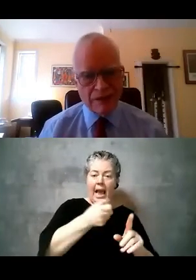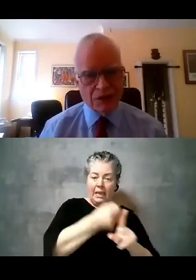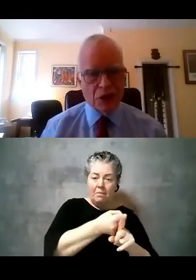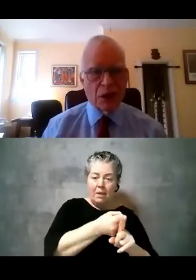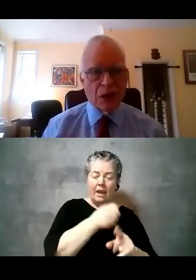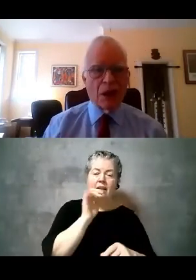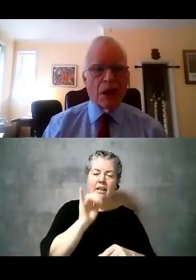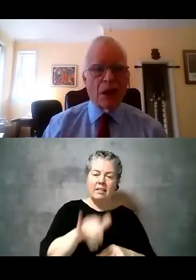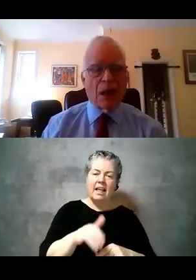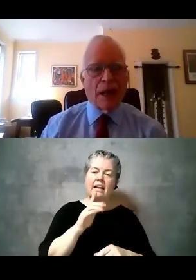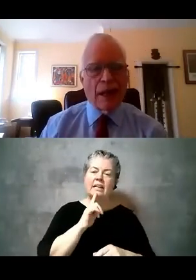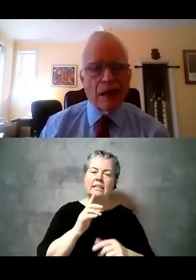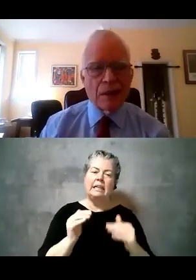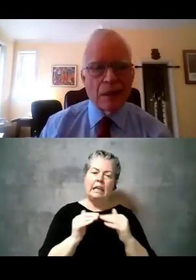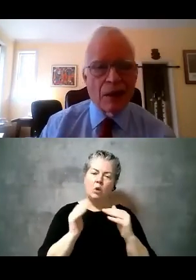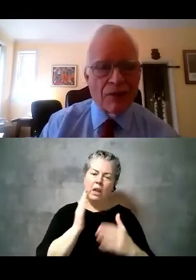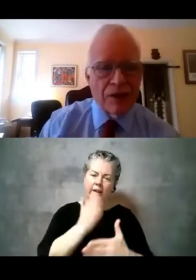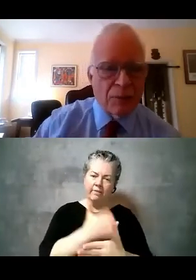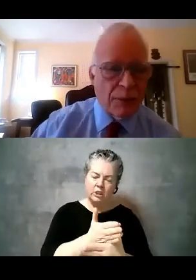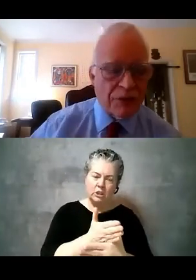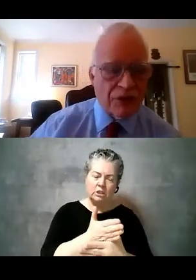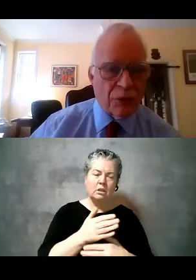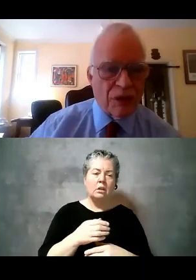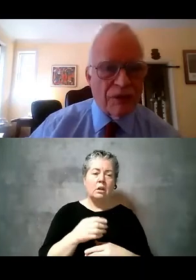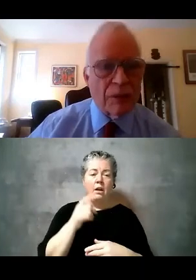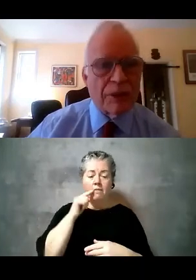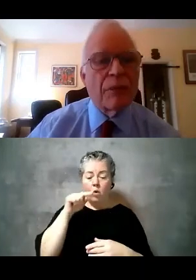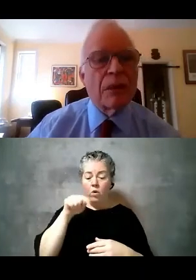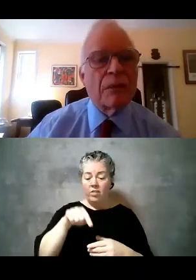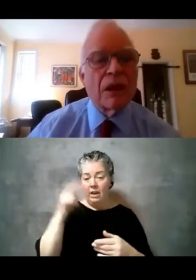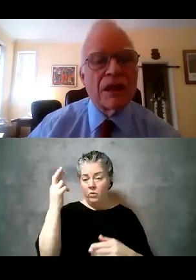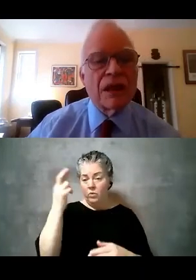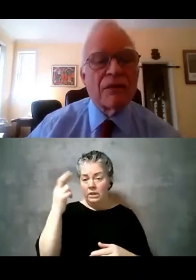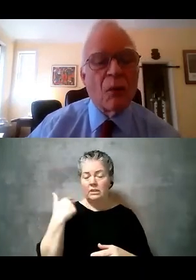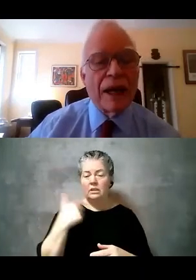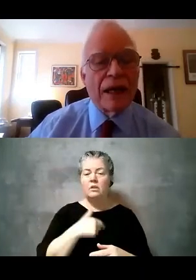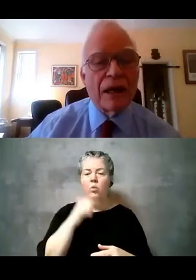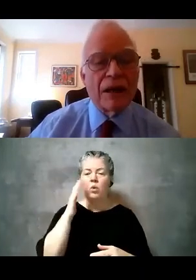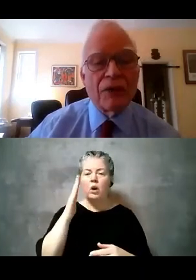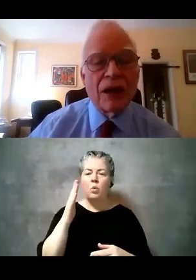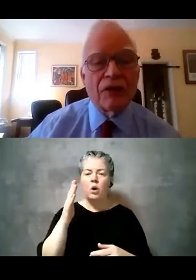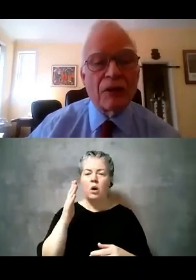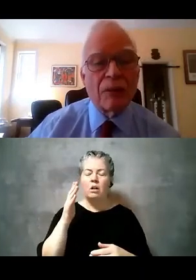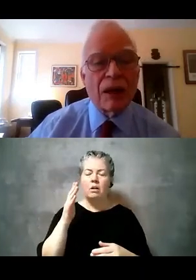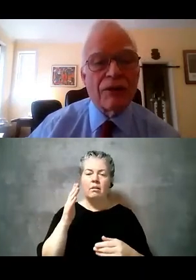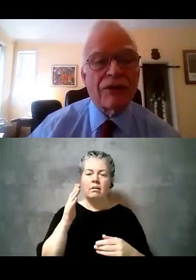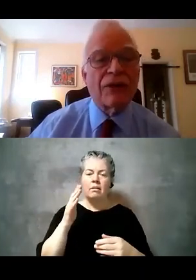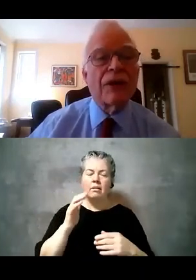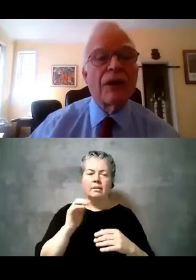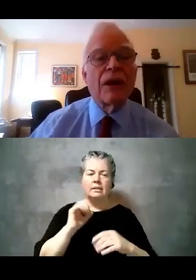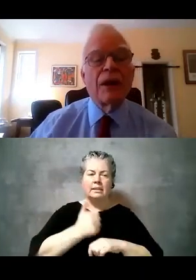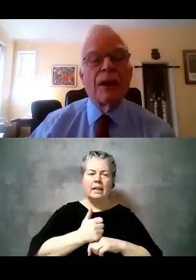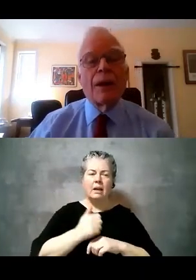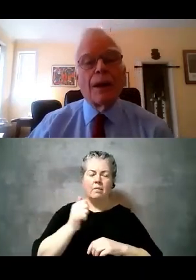equalizing intervention. And for these purposes, we're developing multi-level weighting and imputation